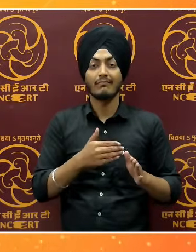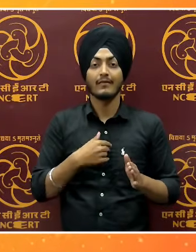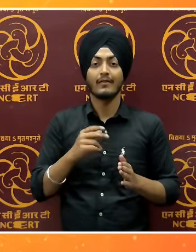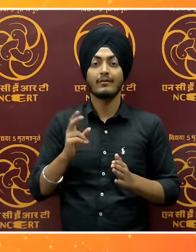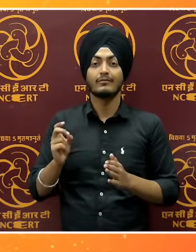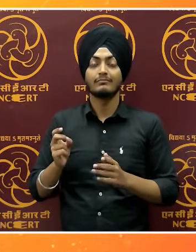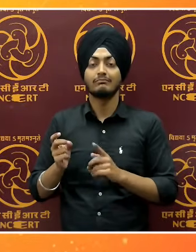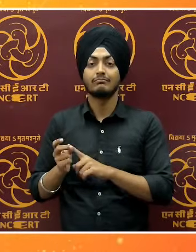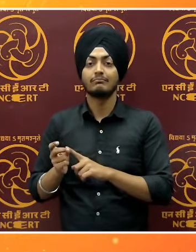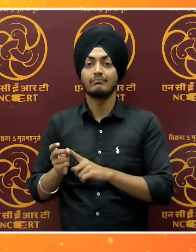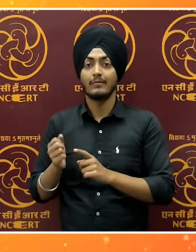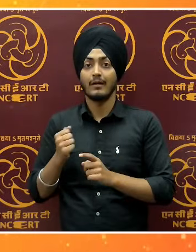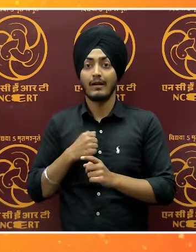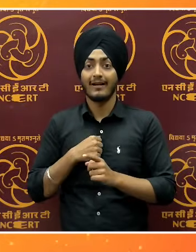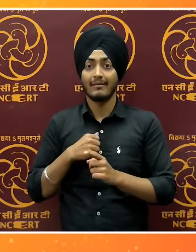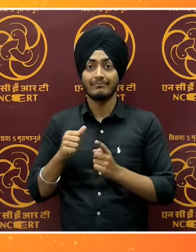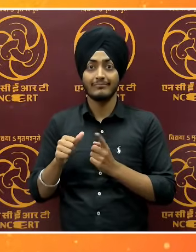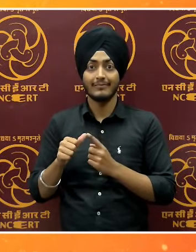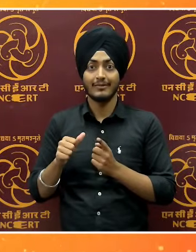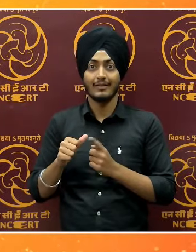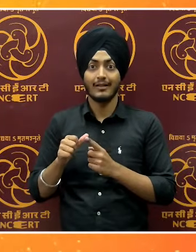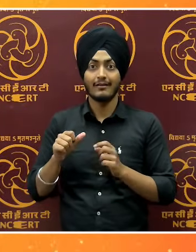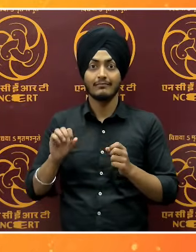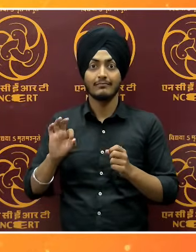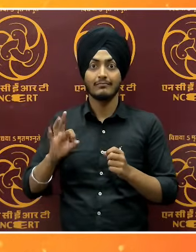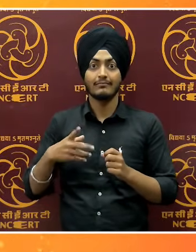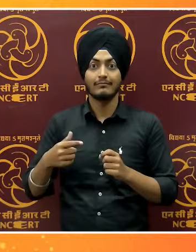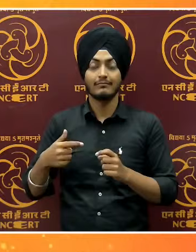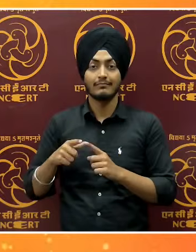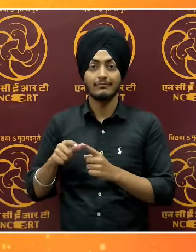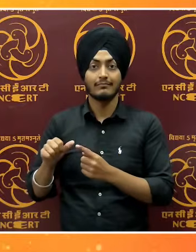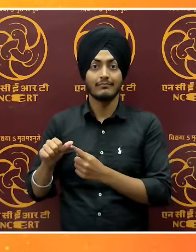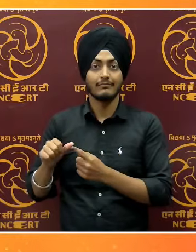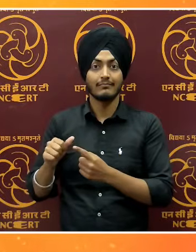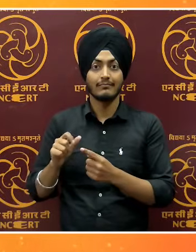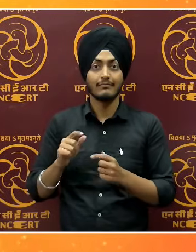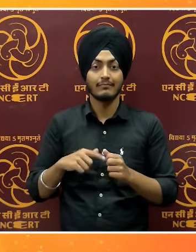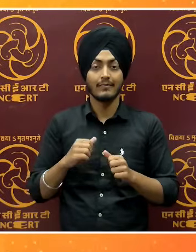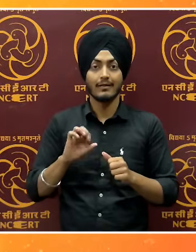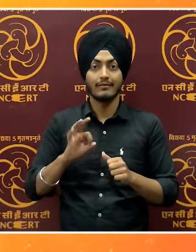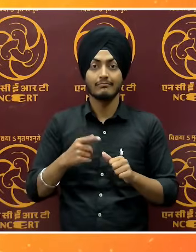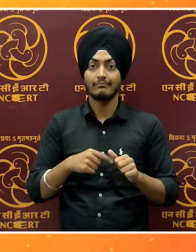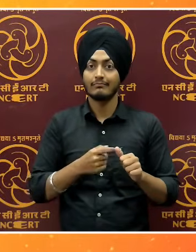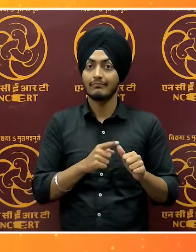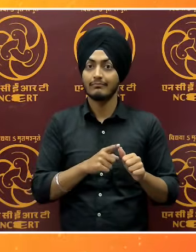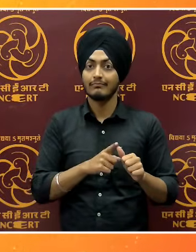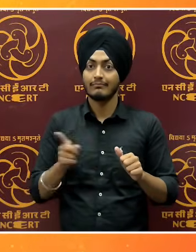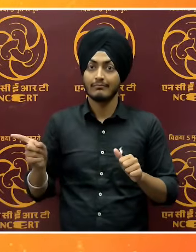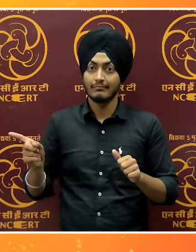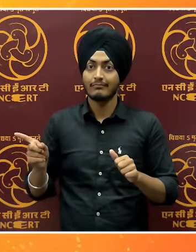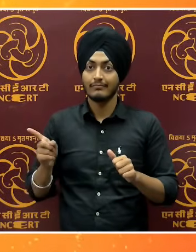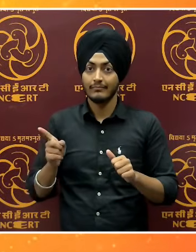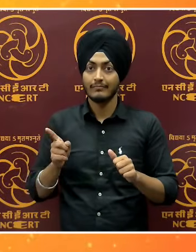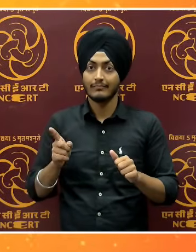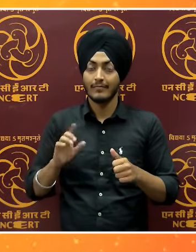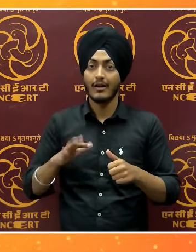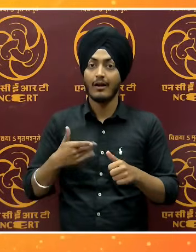my thumb along the direction of the current, and the direction of the finger will shows the direction of